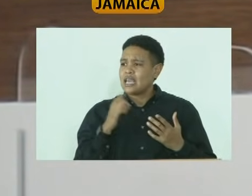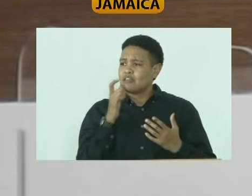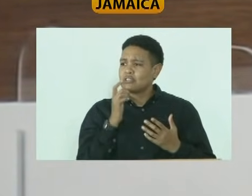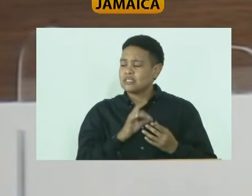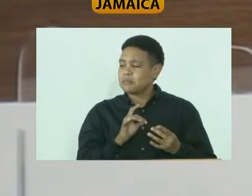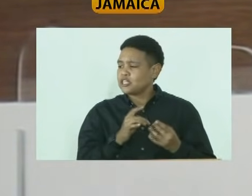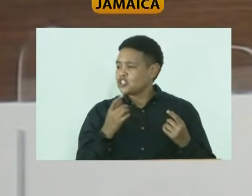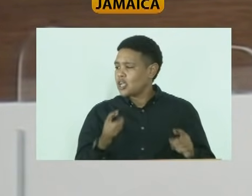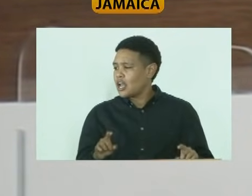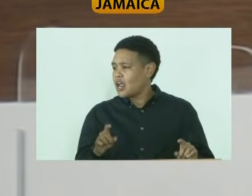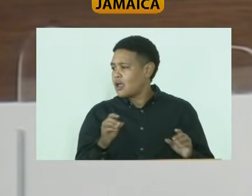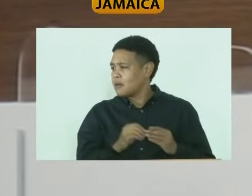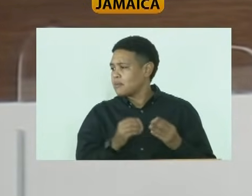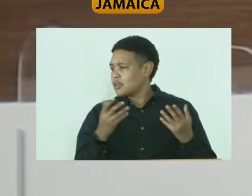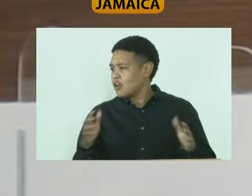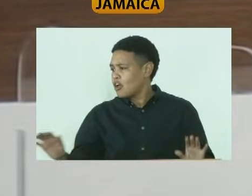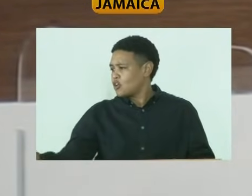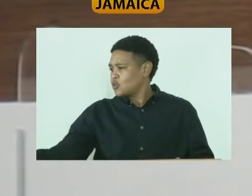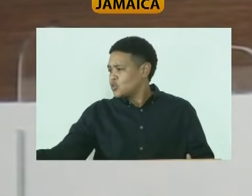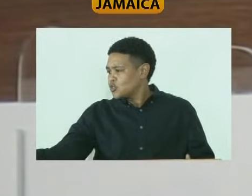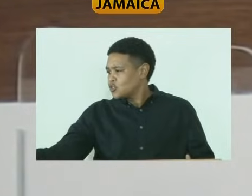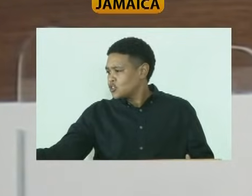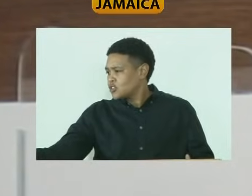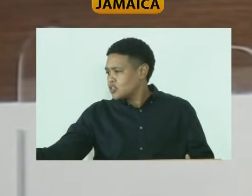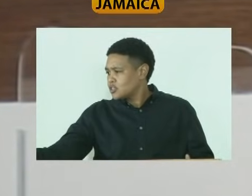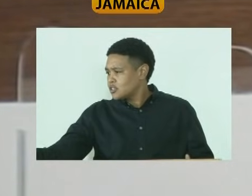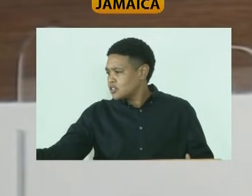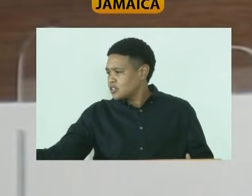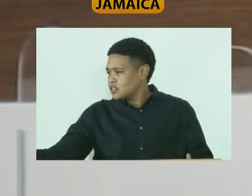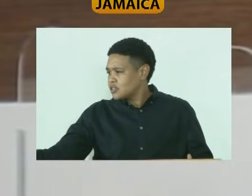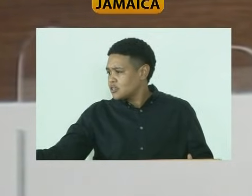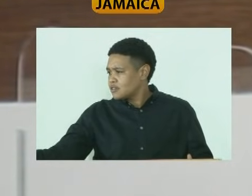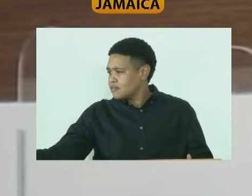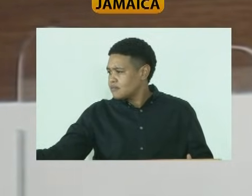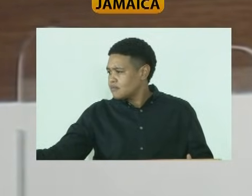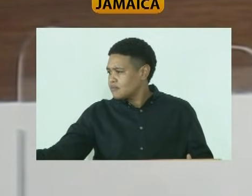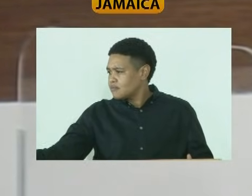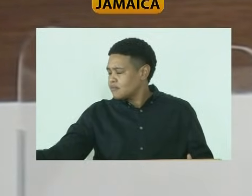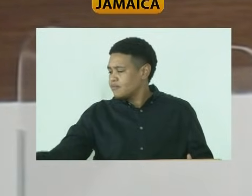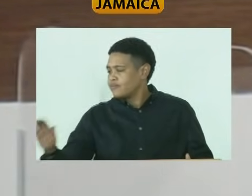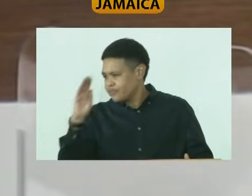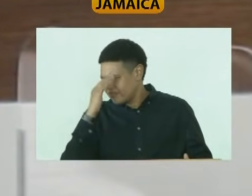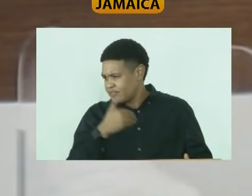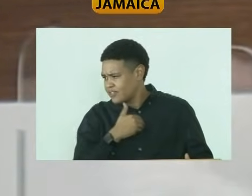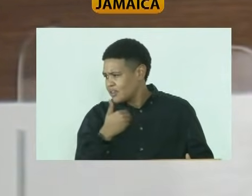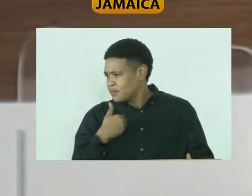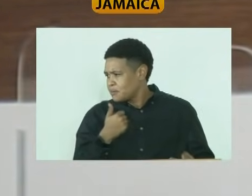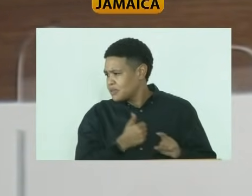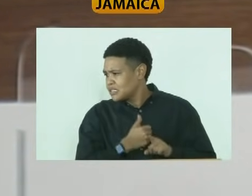mentioned. In concluding, I want to invite my colleagues to contemplate the strategic